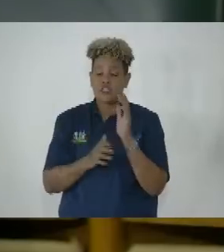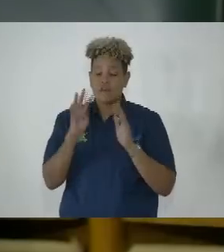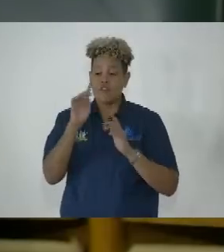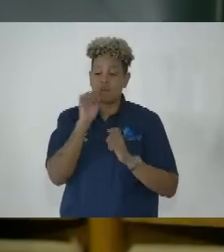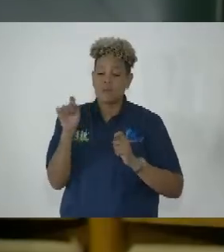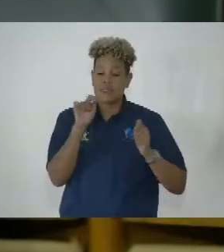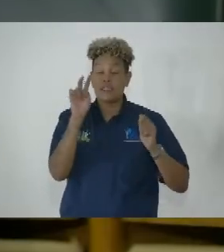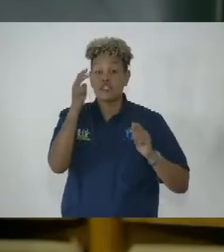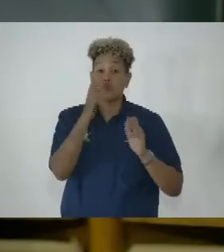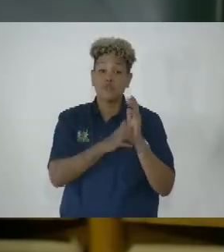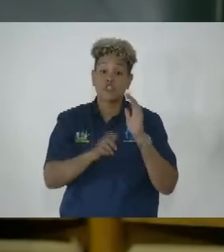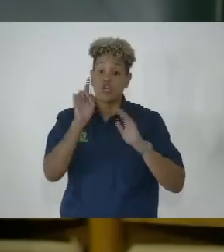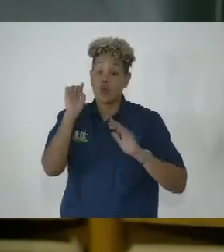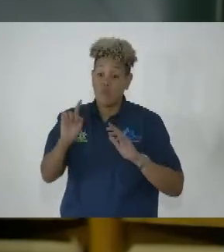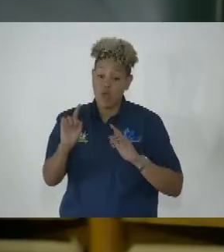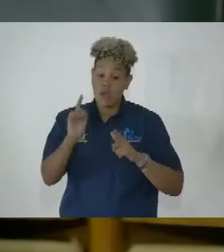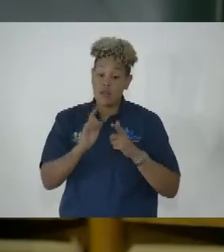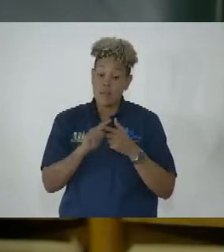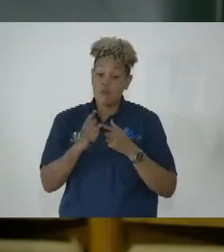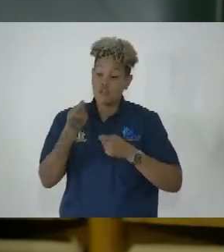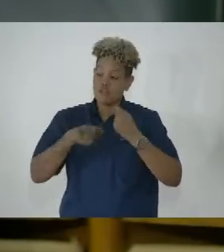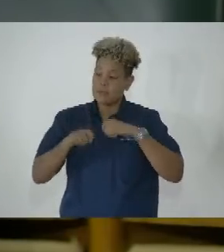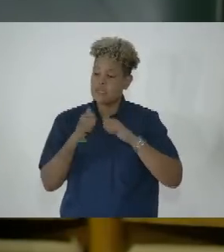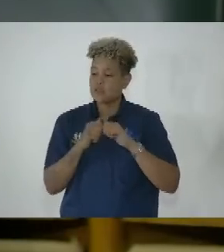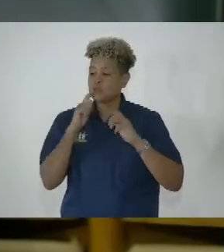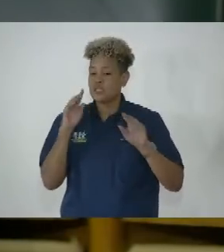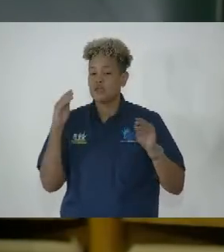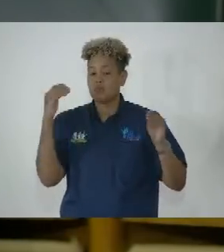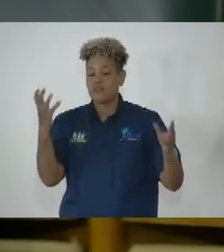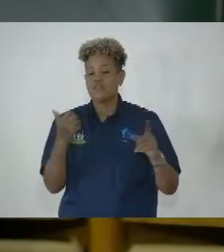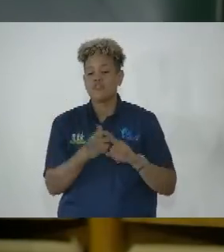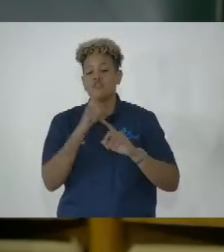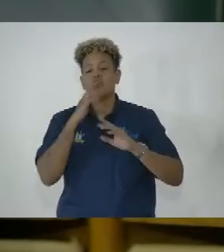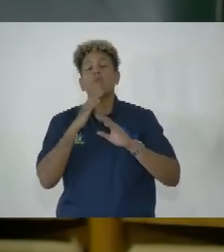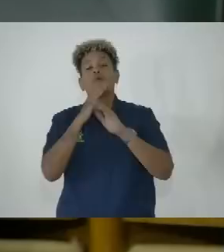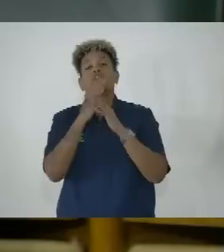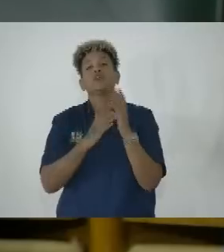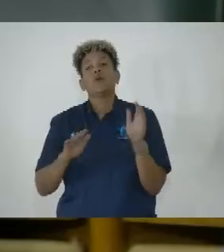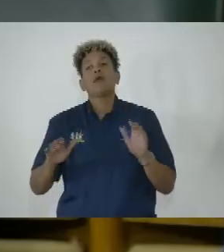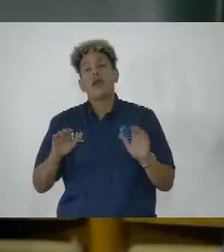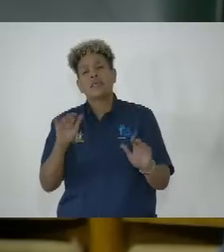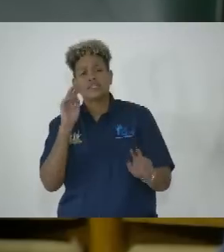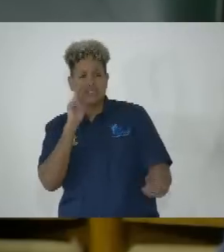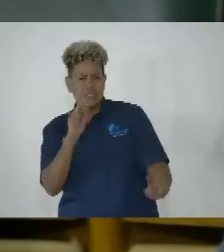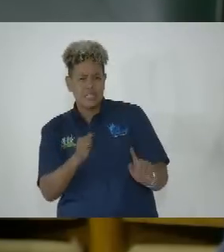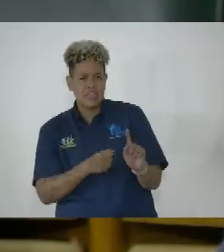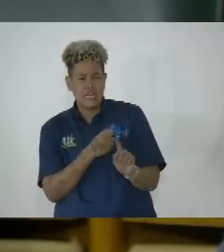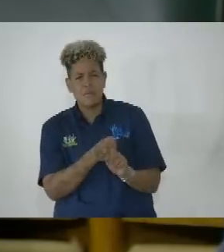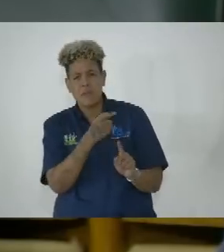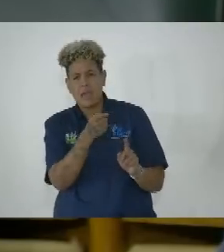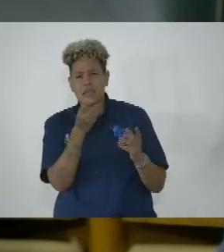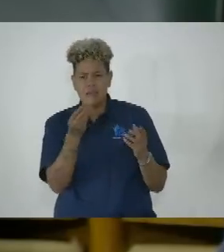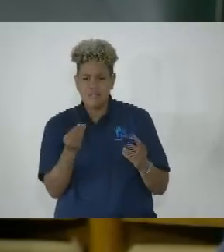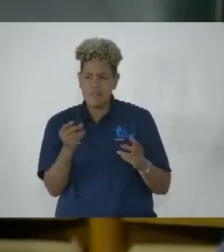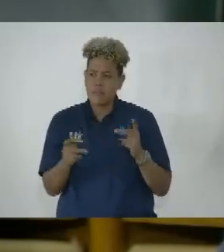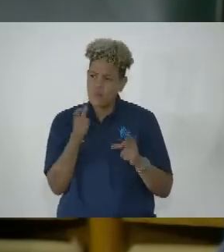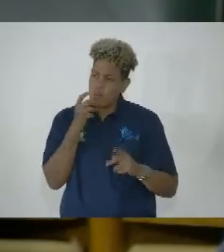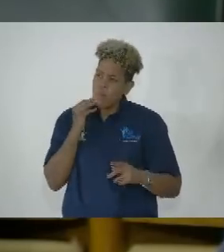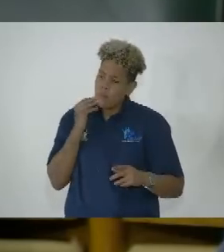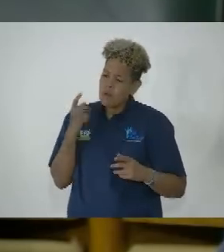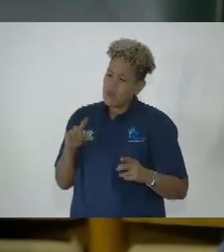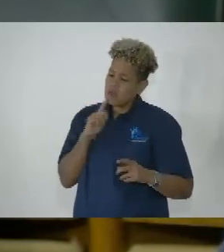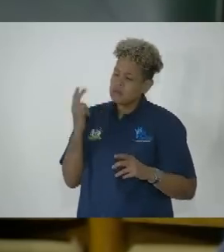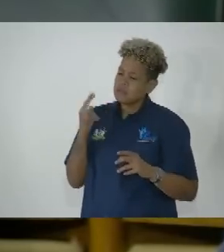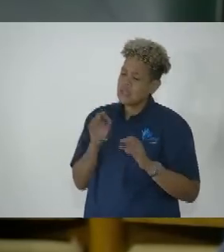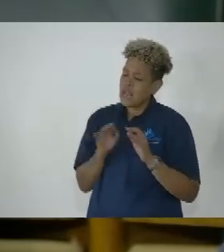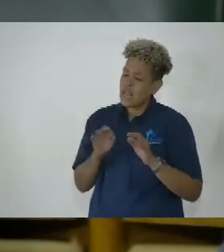deleting subsection 1 and replacing it with provisions to prohibit certain actions that may affect victims. More particularly, to use the language I've